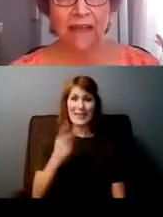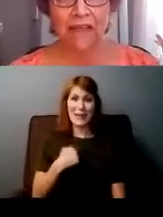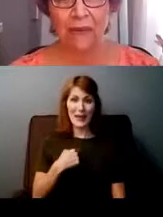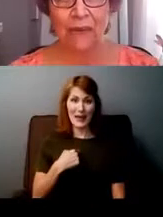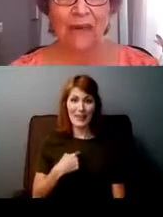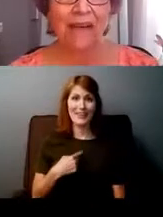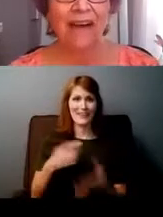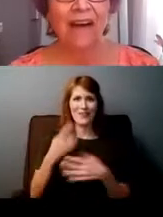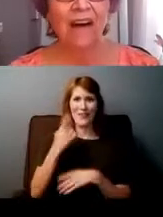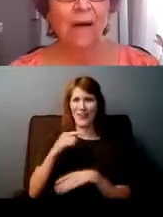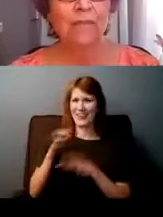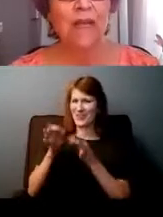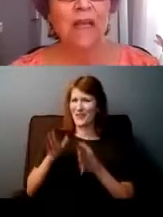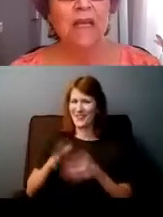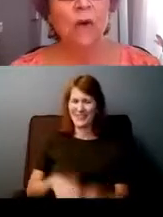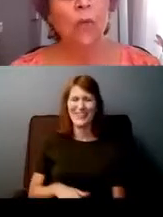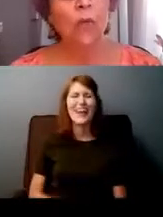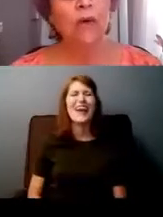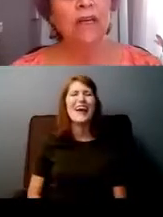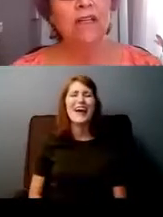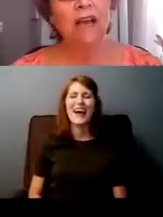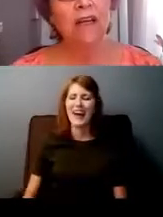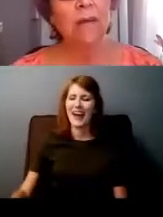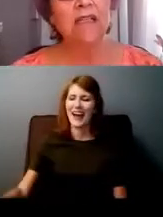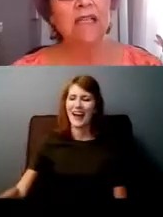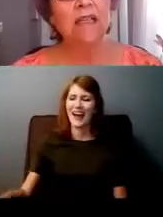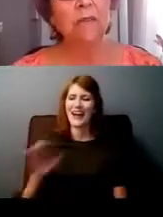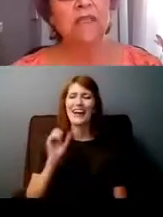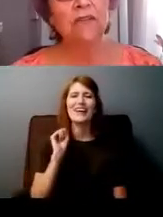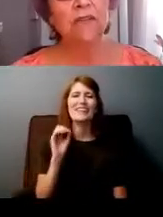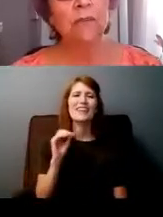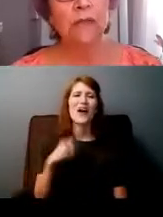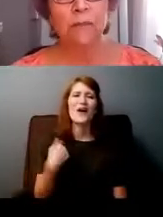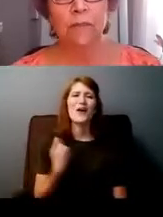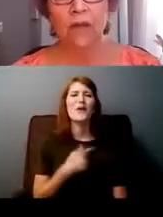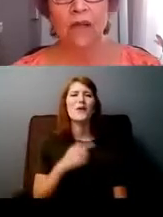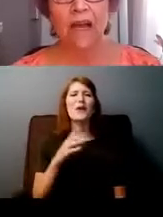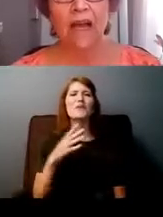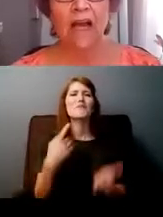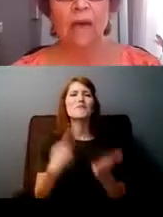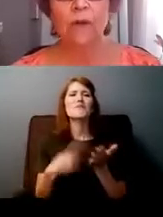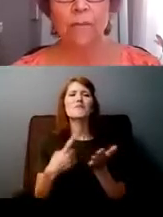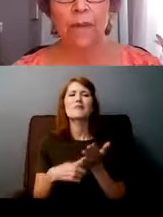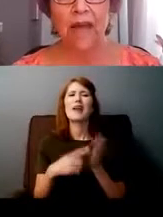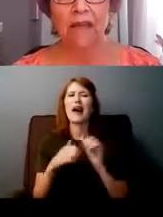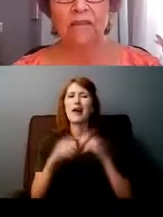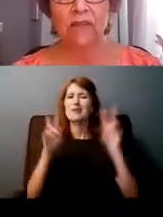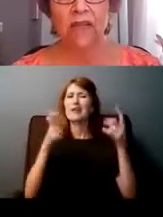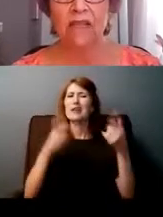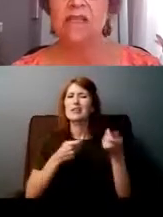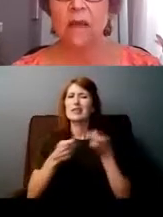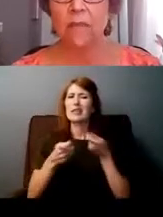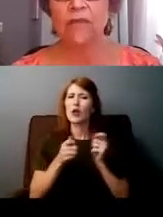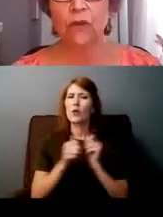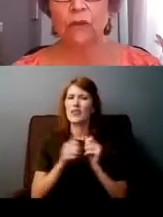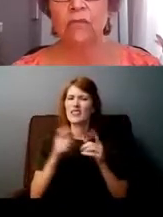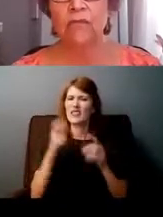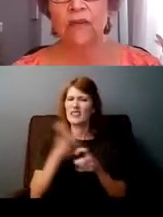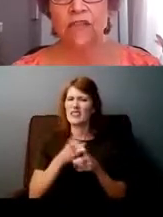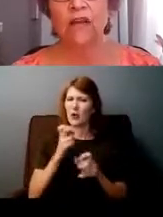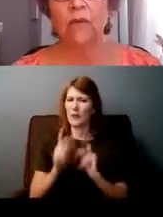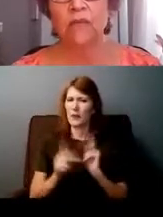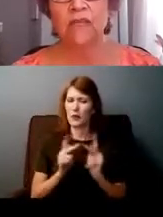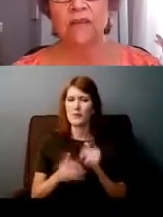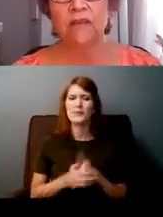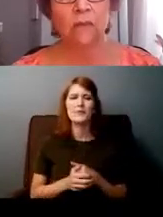interpreted. Thank you. So we're going to talk about dealing with difficult people, and I would bet that some of you